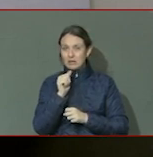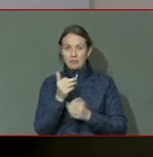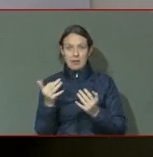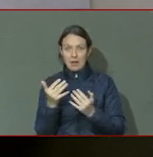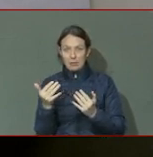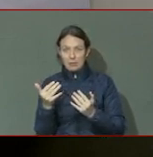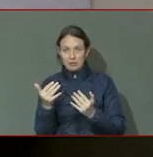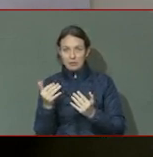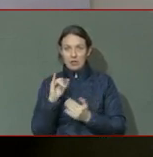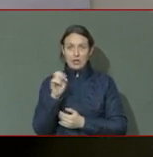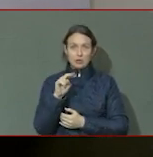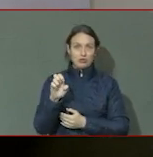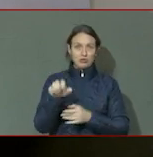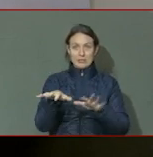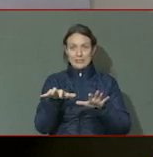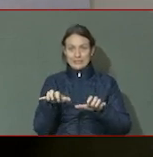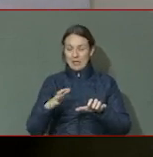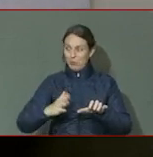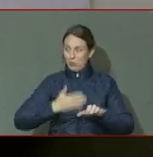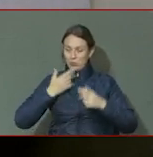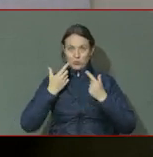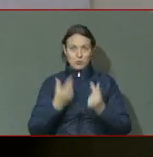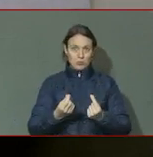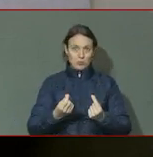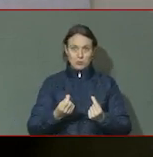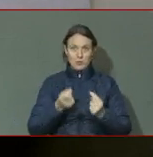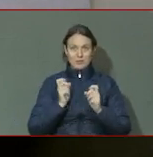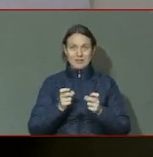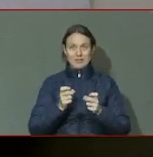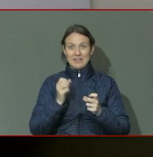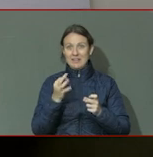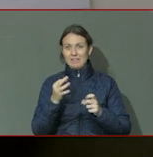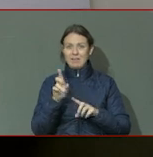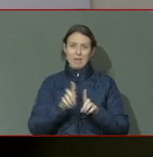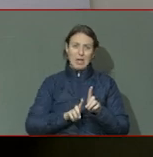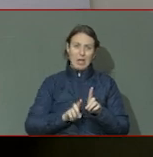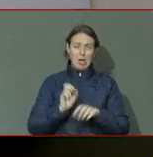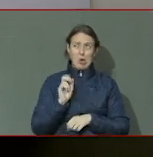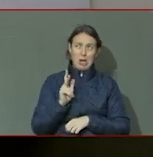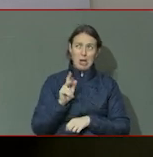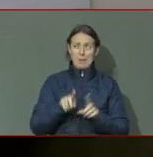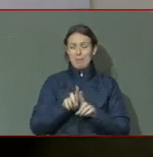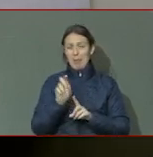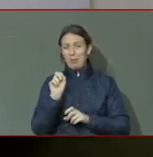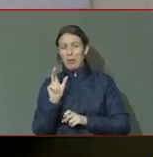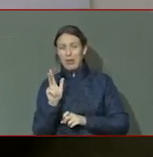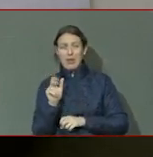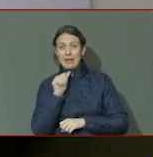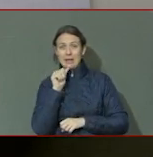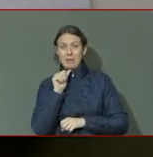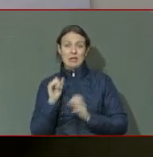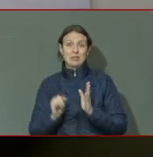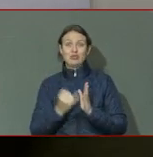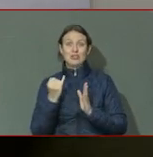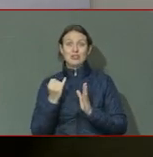to get this June exam over and done with. If I fail, okay, it's okay. If I pass, okay, it's okay. I just want to get